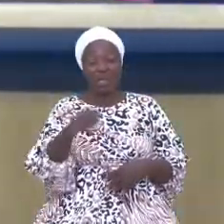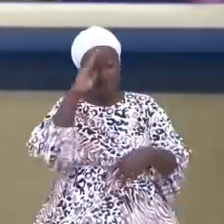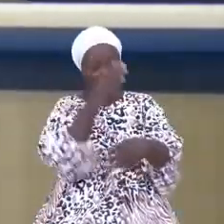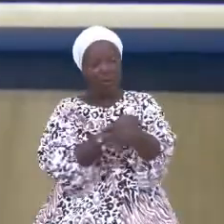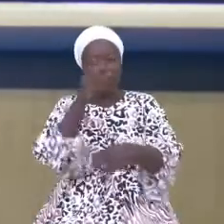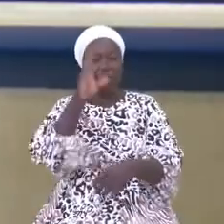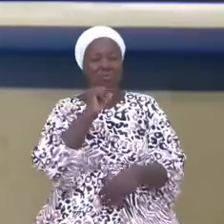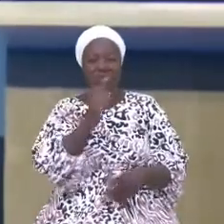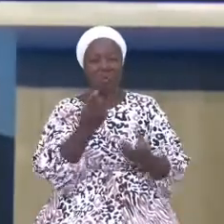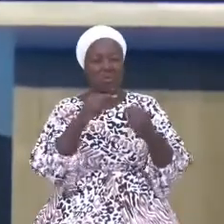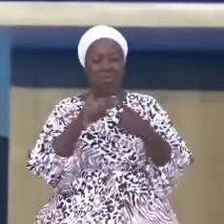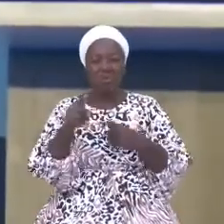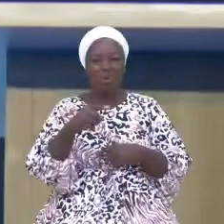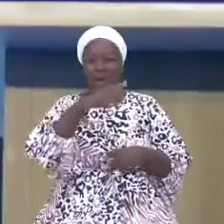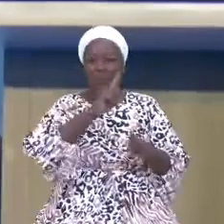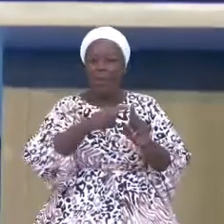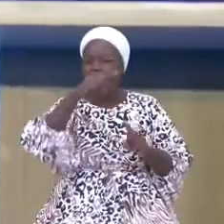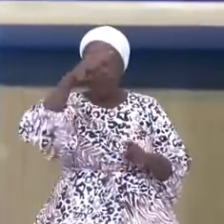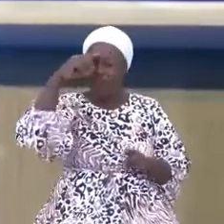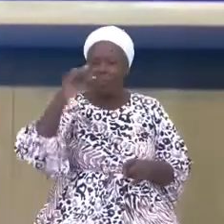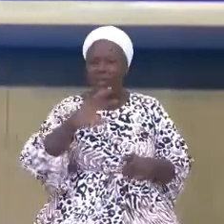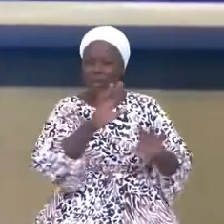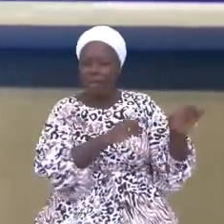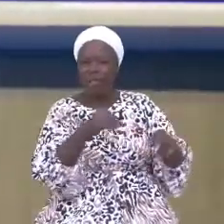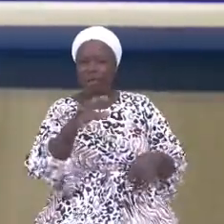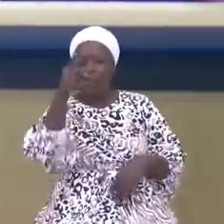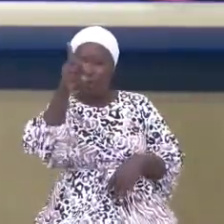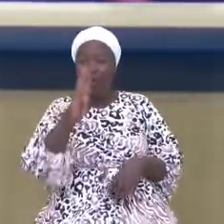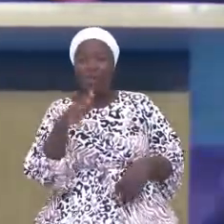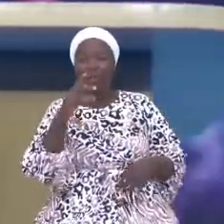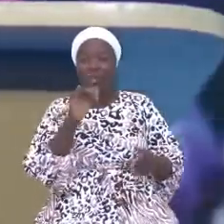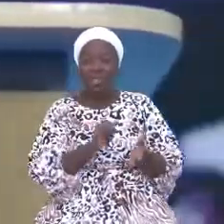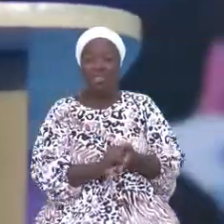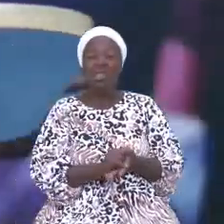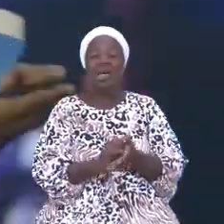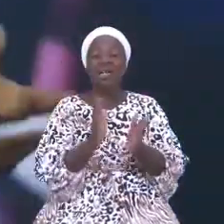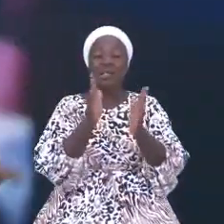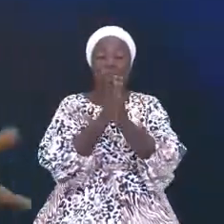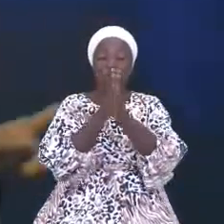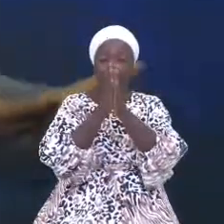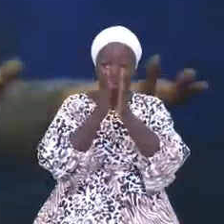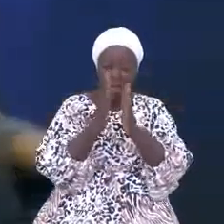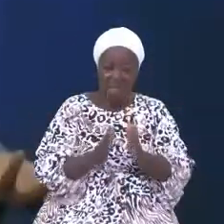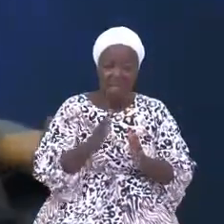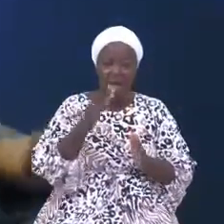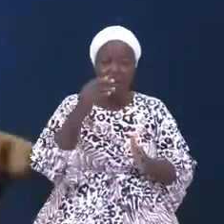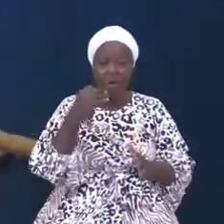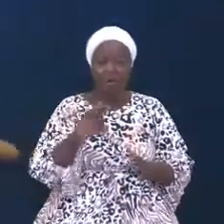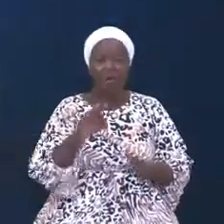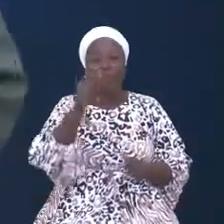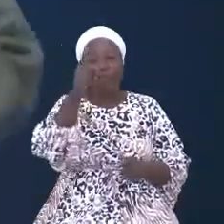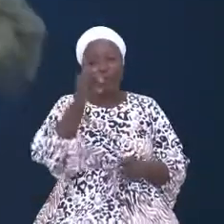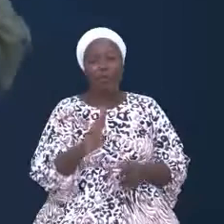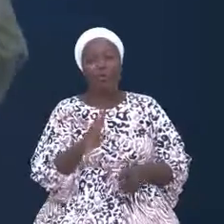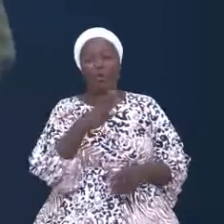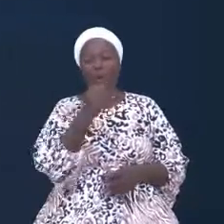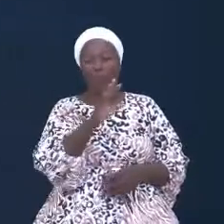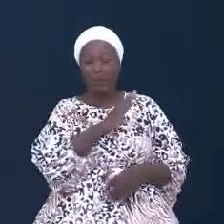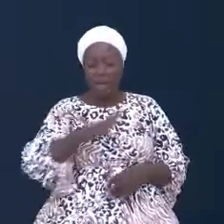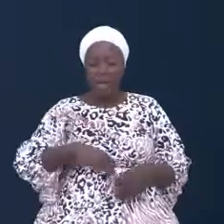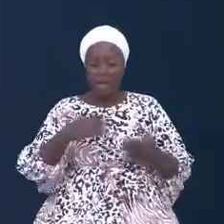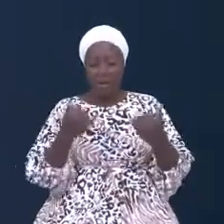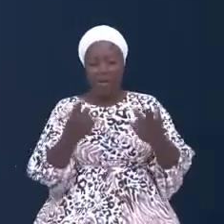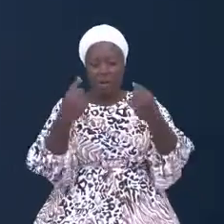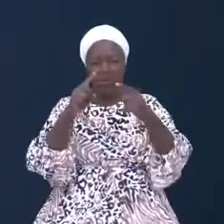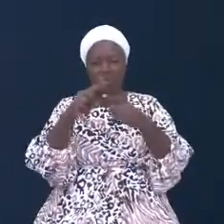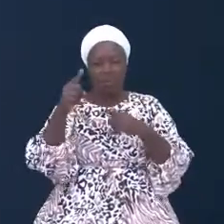But because of the mercy of God, mediatorial mercy now comes to you. God, who